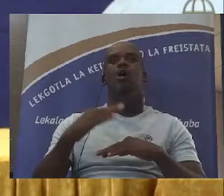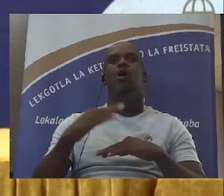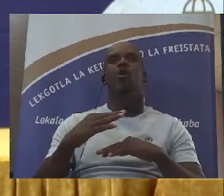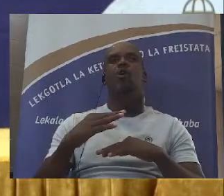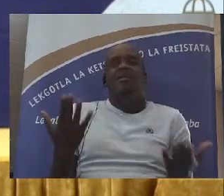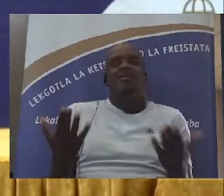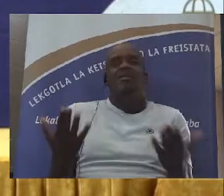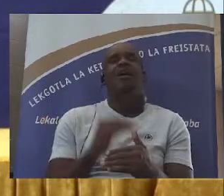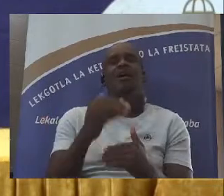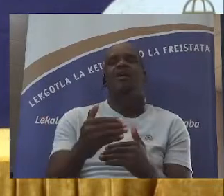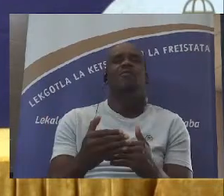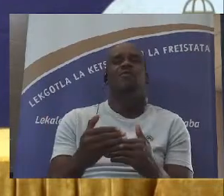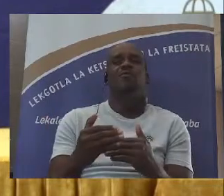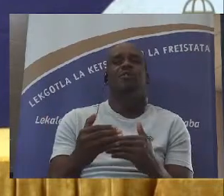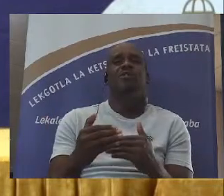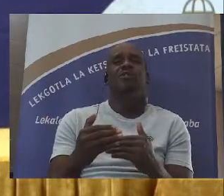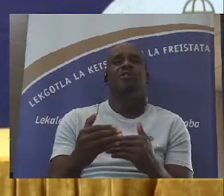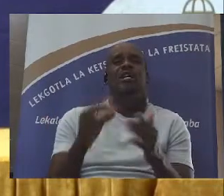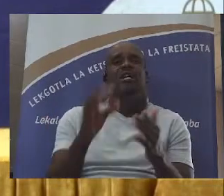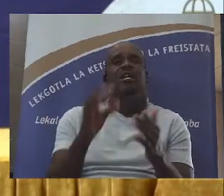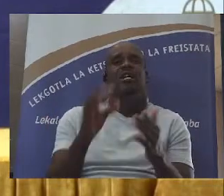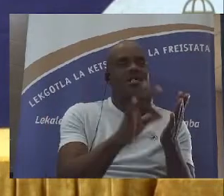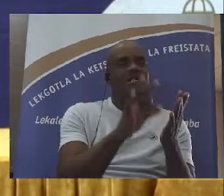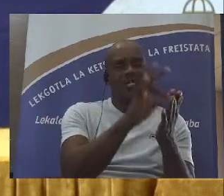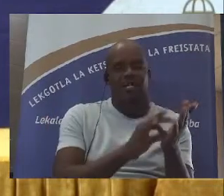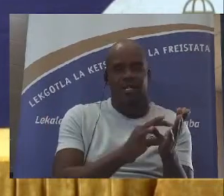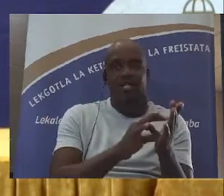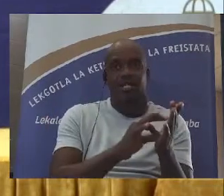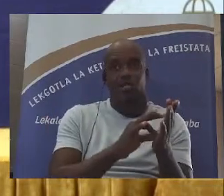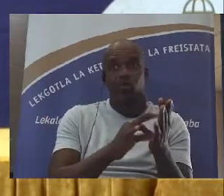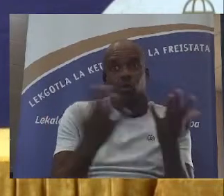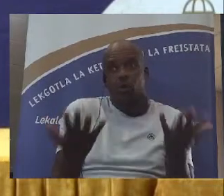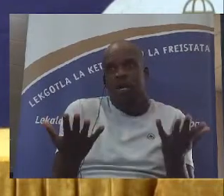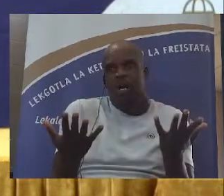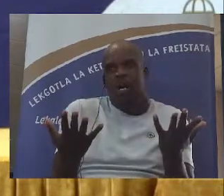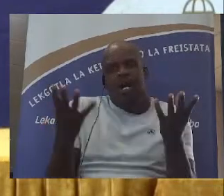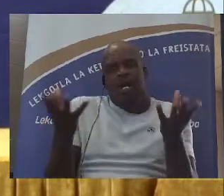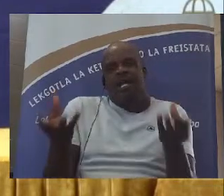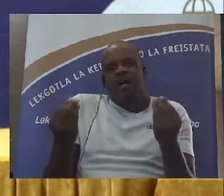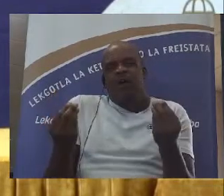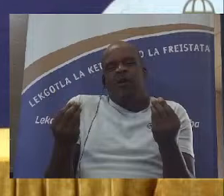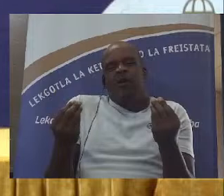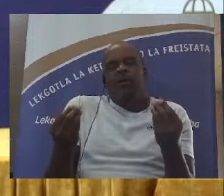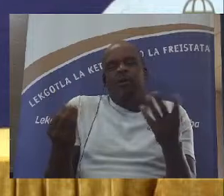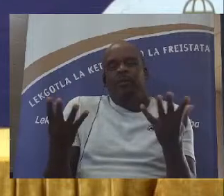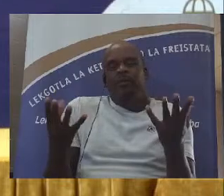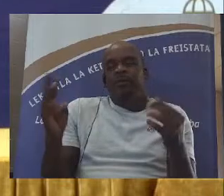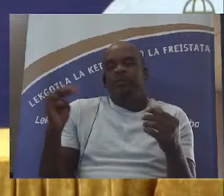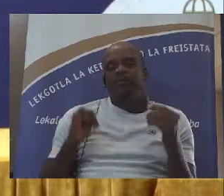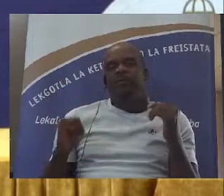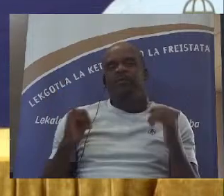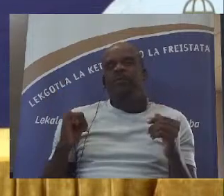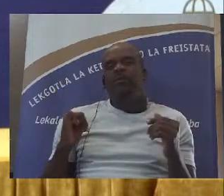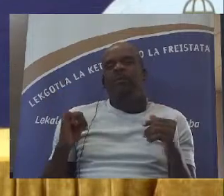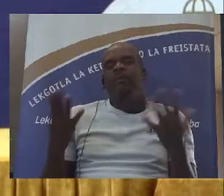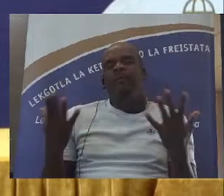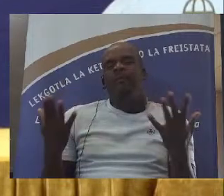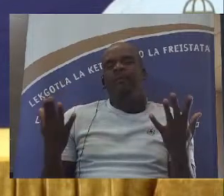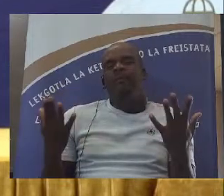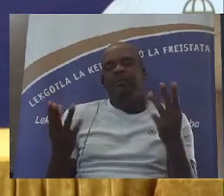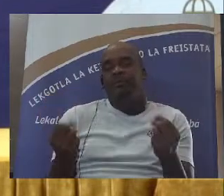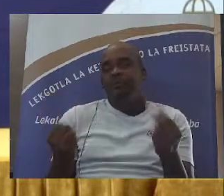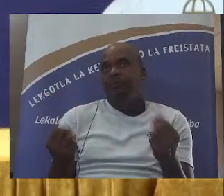business going to be. And we can end up with a minister that might maybe abuse the service, this provision. But even